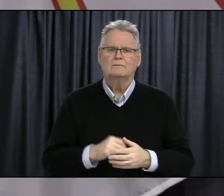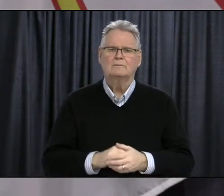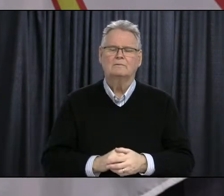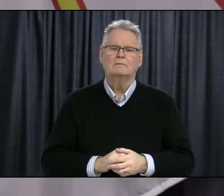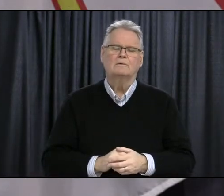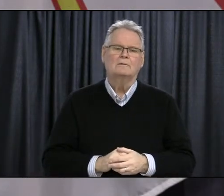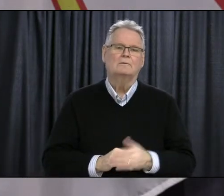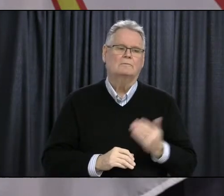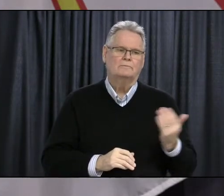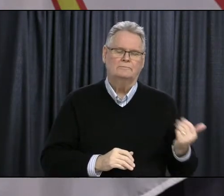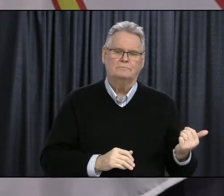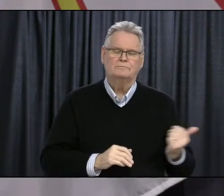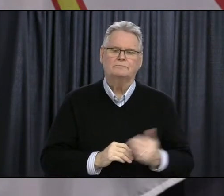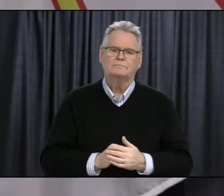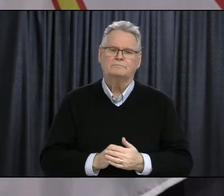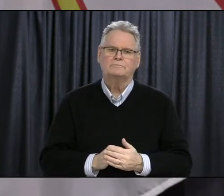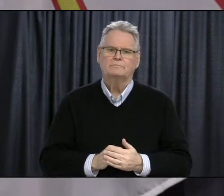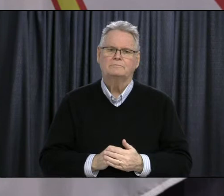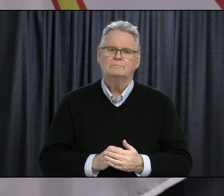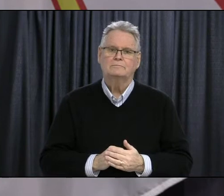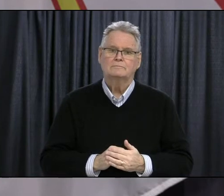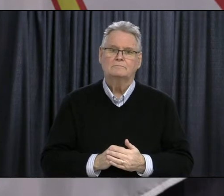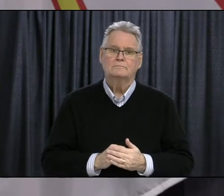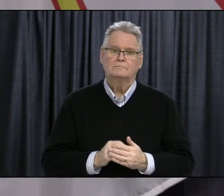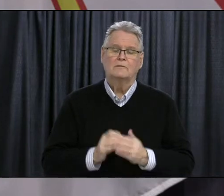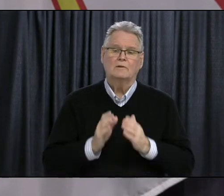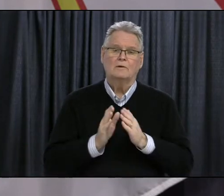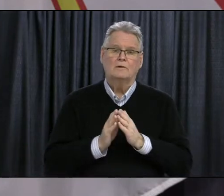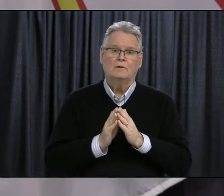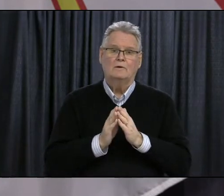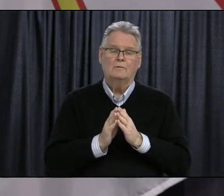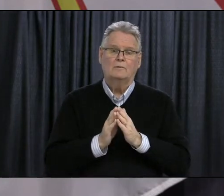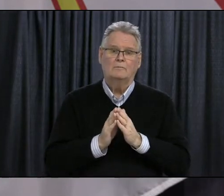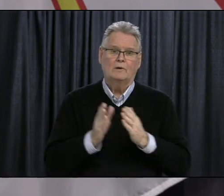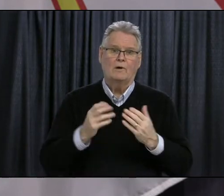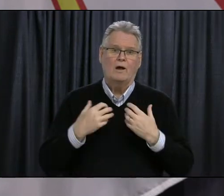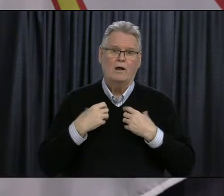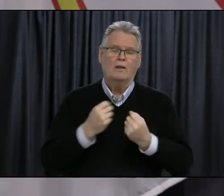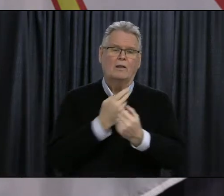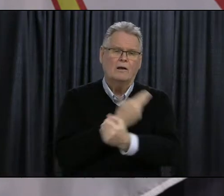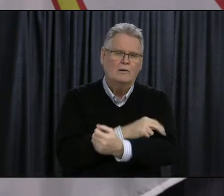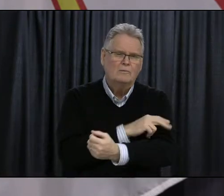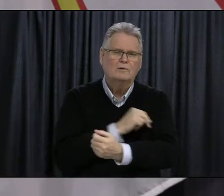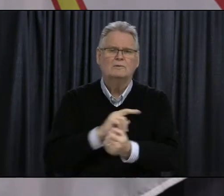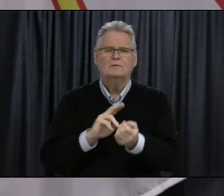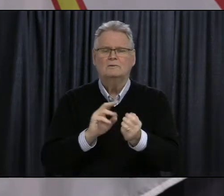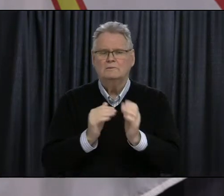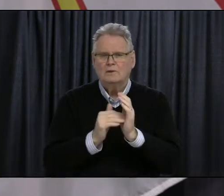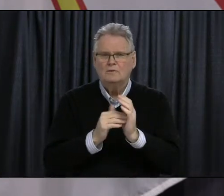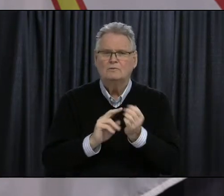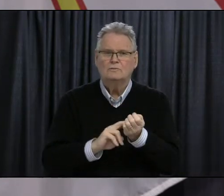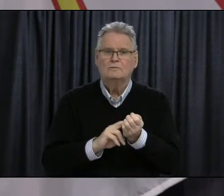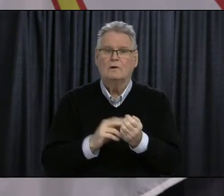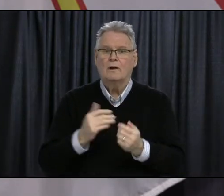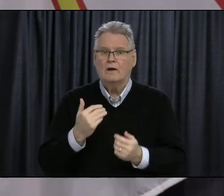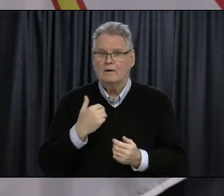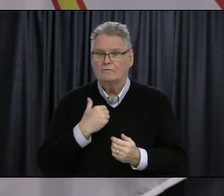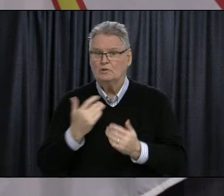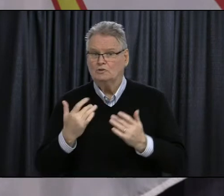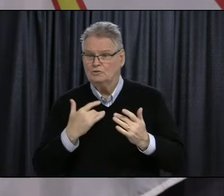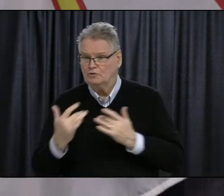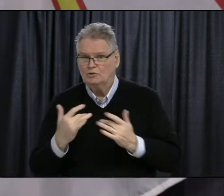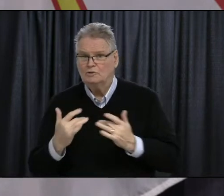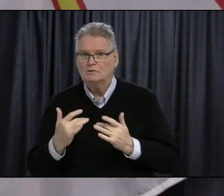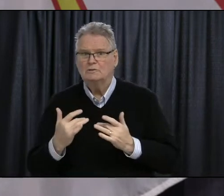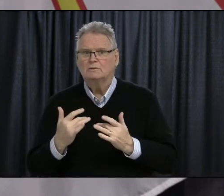health felt at the time that there was a concern with the business itself, they would certainly have been advised by public